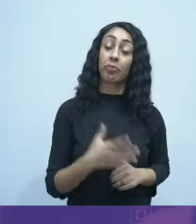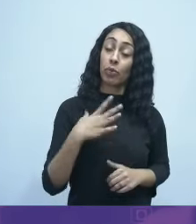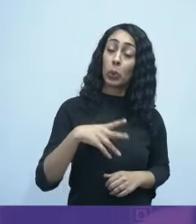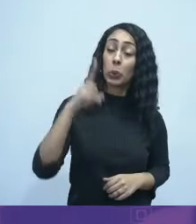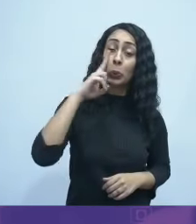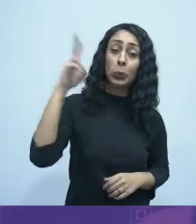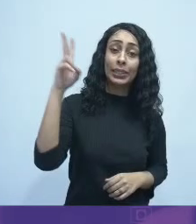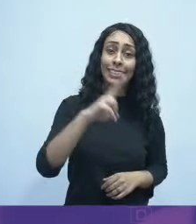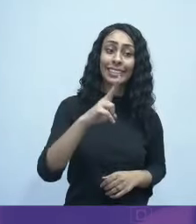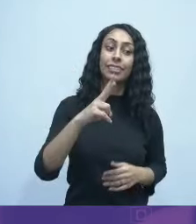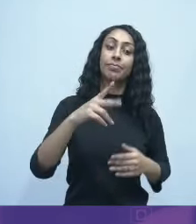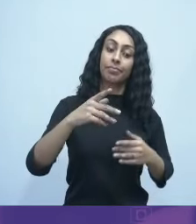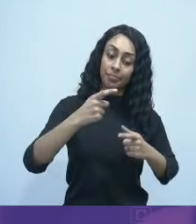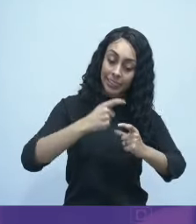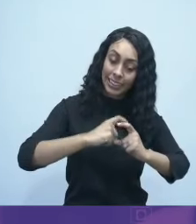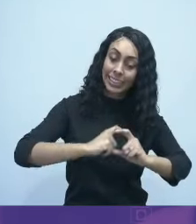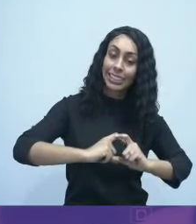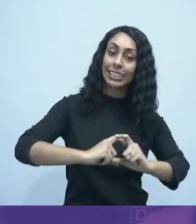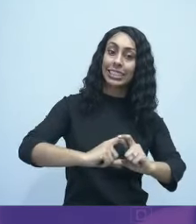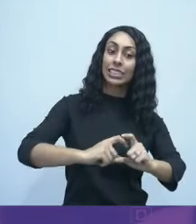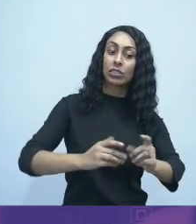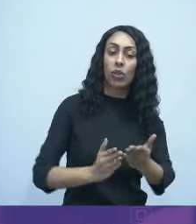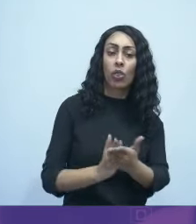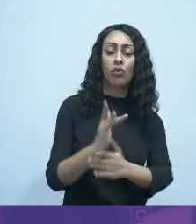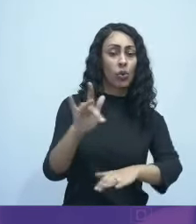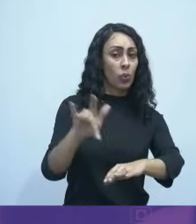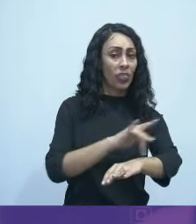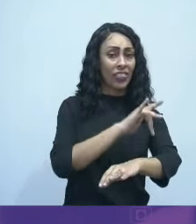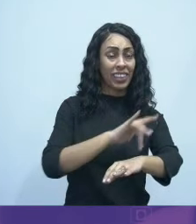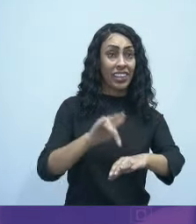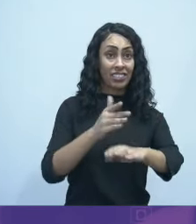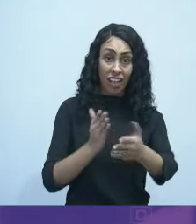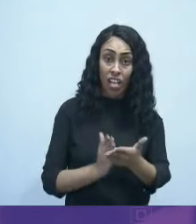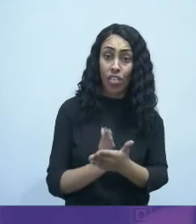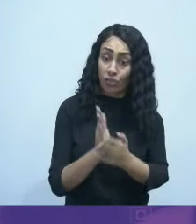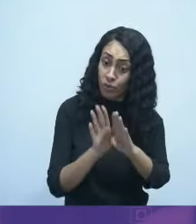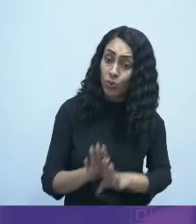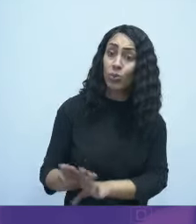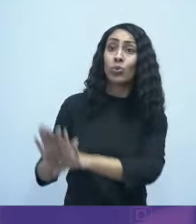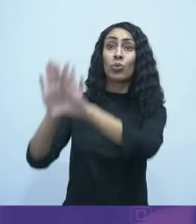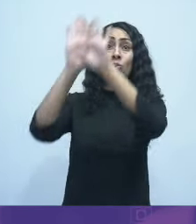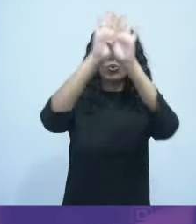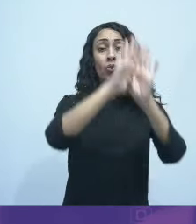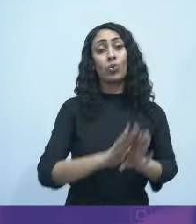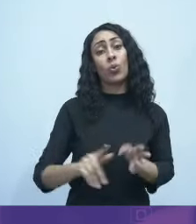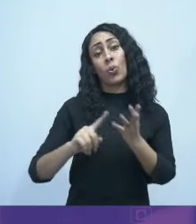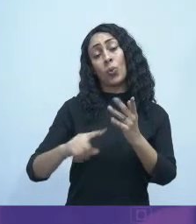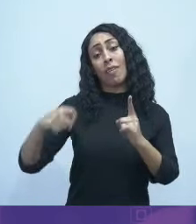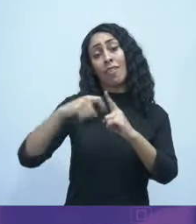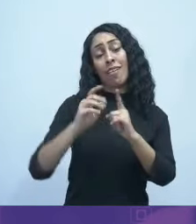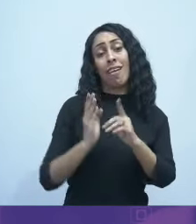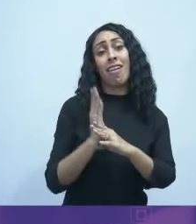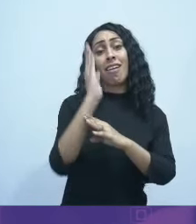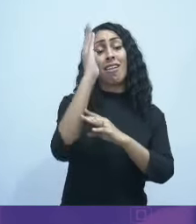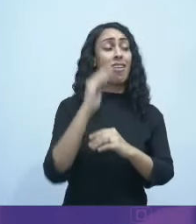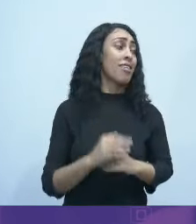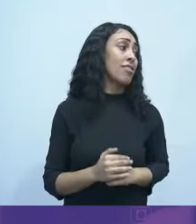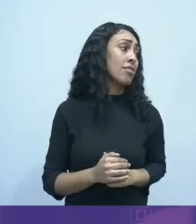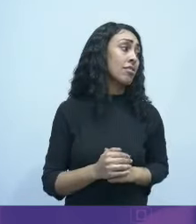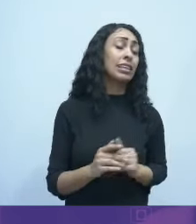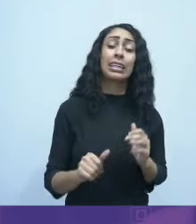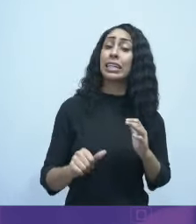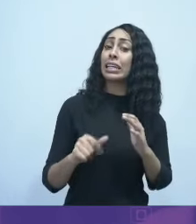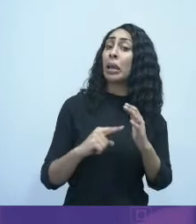is that trend kind of go beyond theatre and beyond London, which I think is fairly critical. And there's also been a lot of support from the sector.